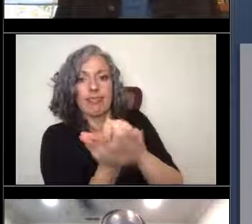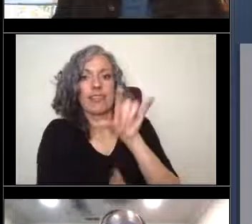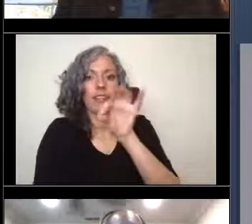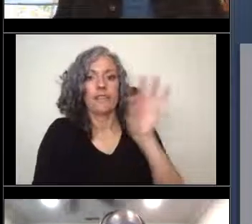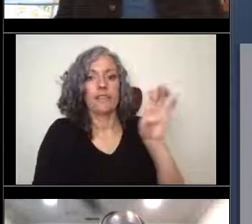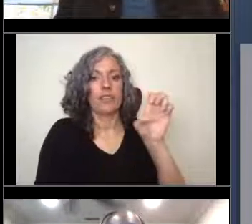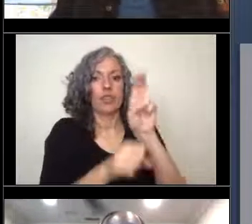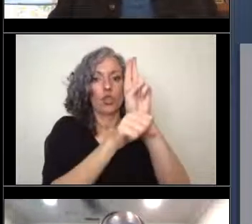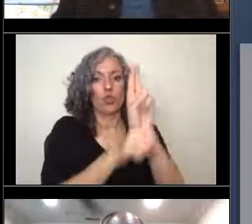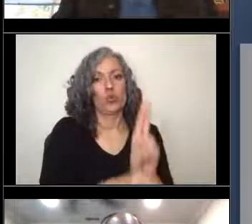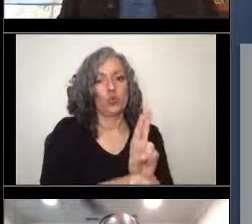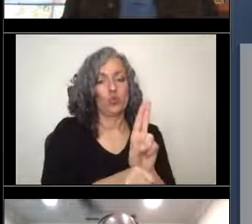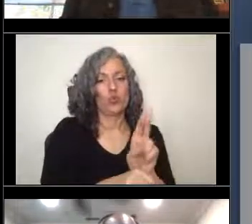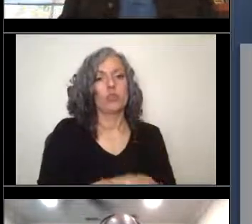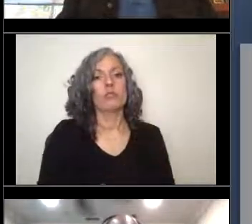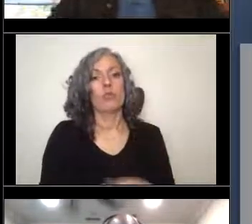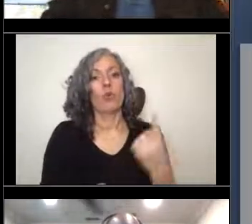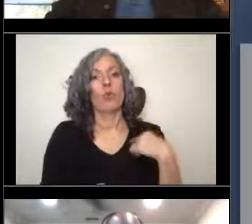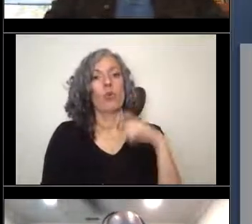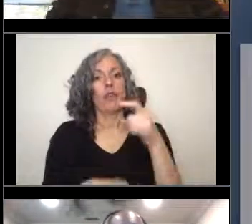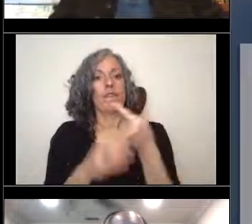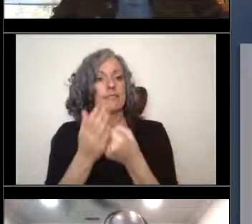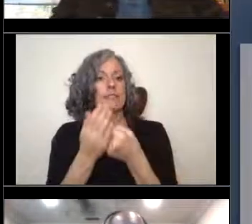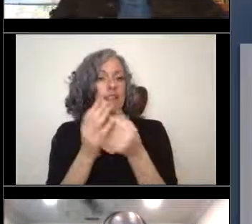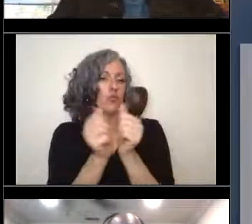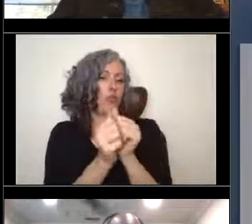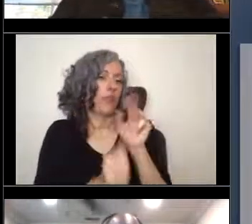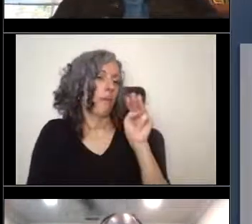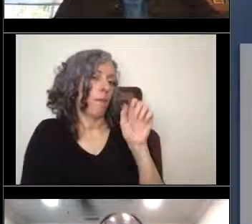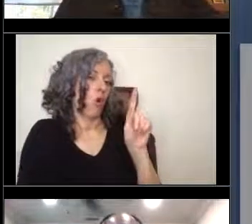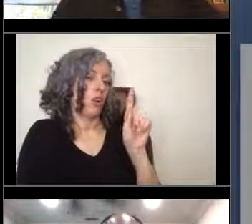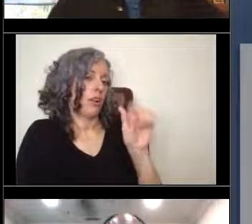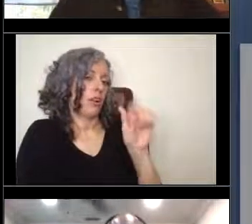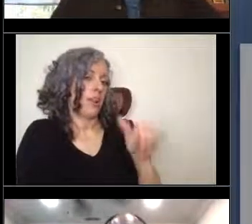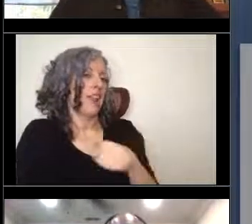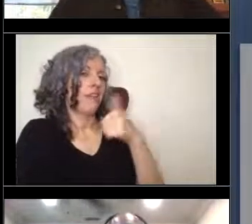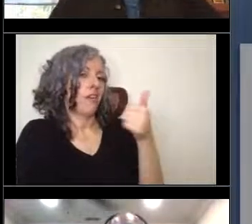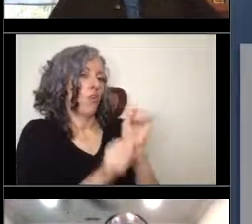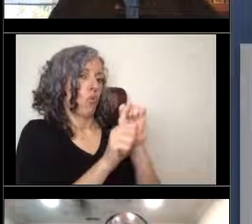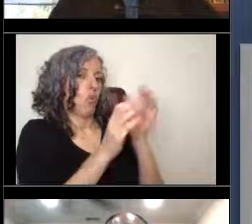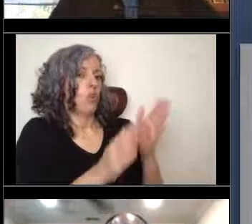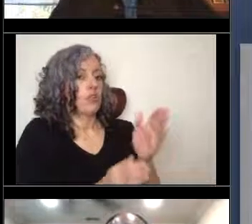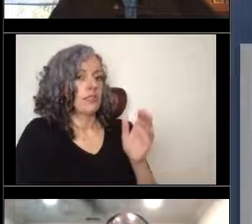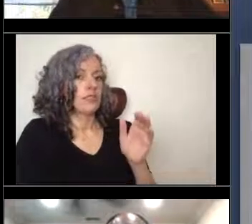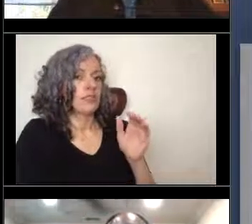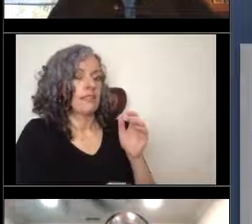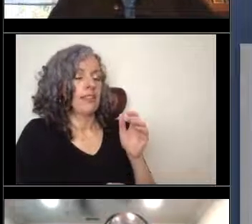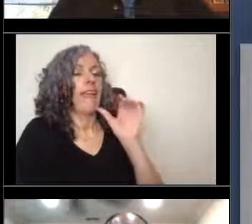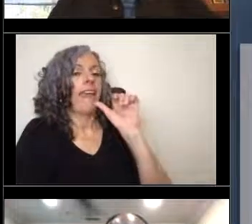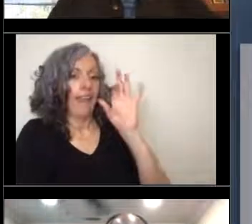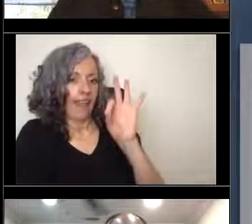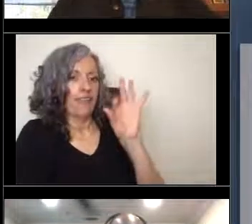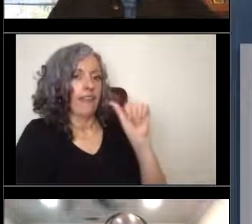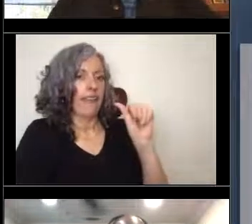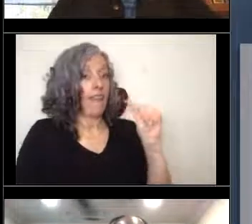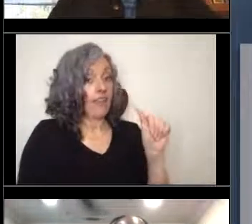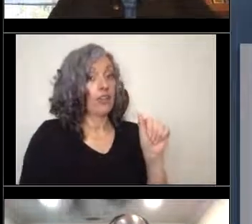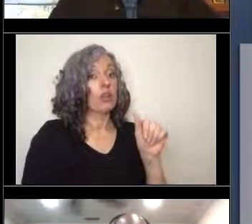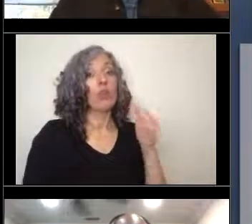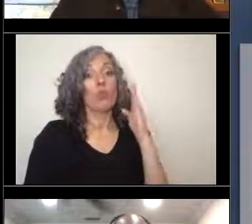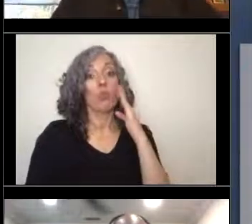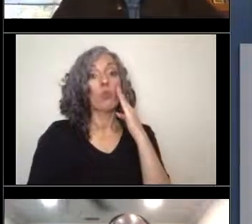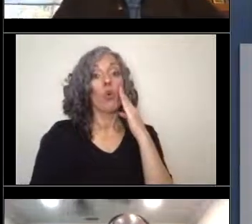we'd have to talk a little bit with Mark and his colleagues at the FAA, because there are some use restrictions on